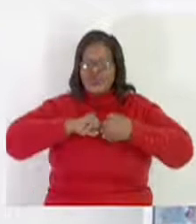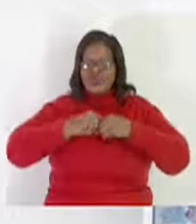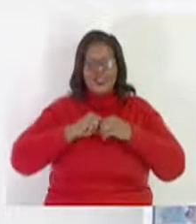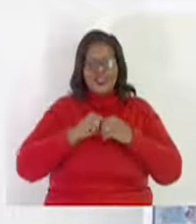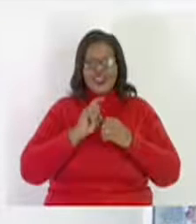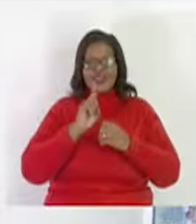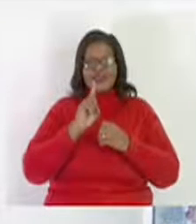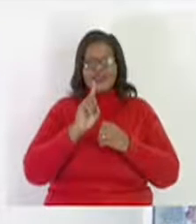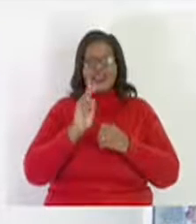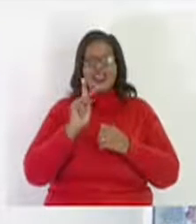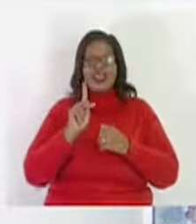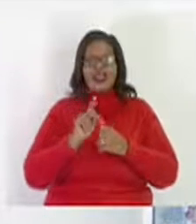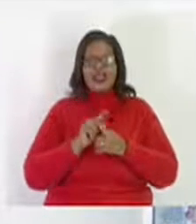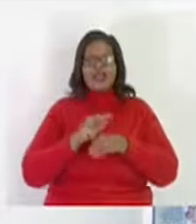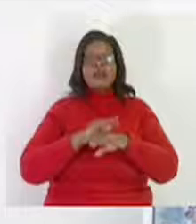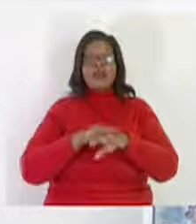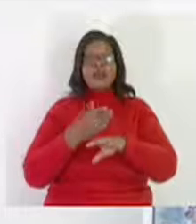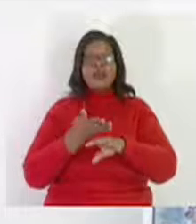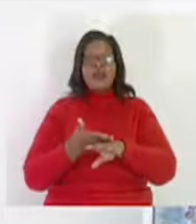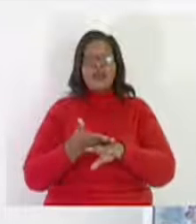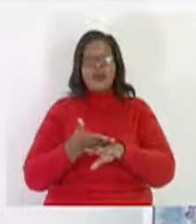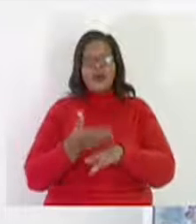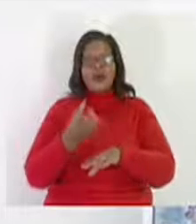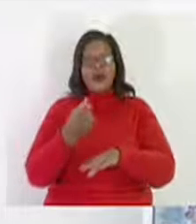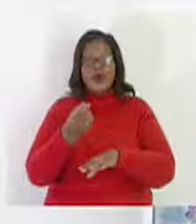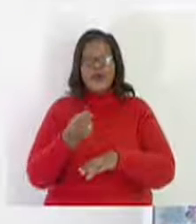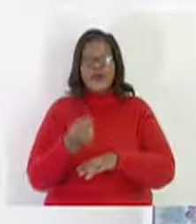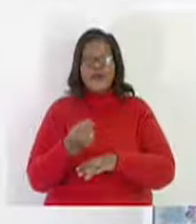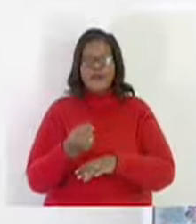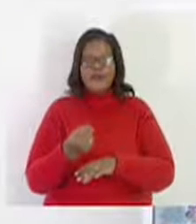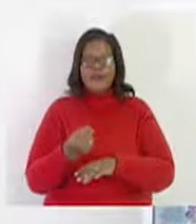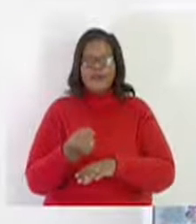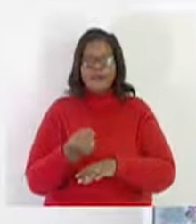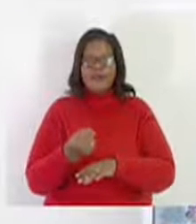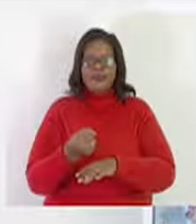For example, we can have